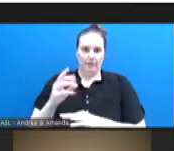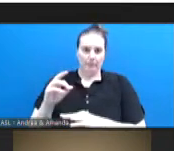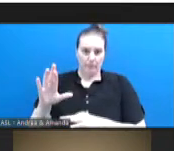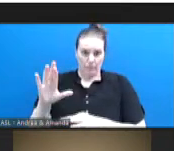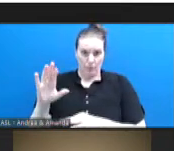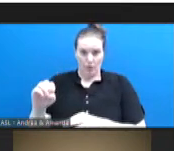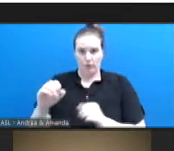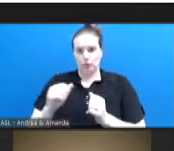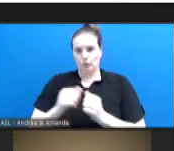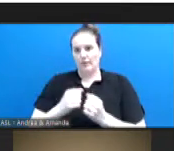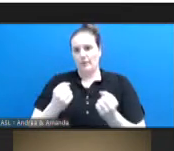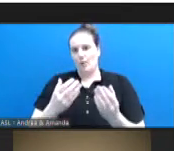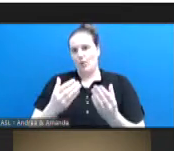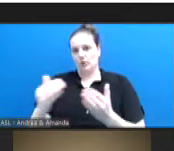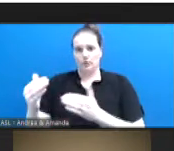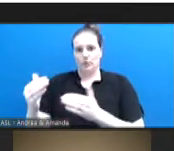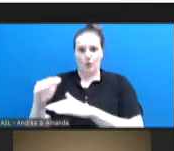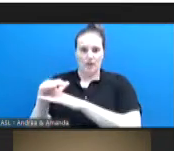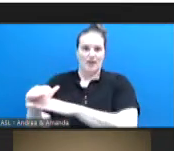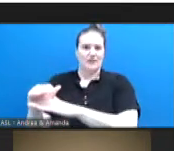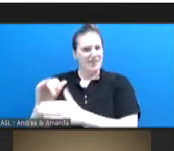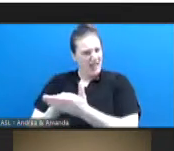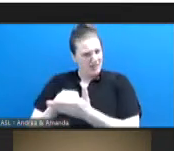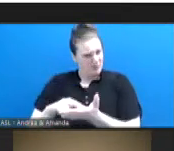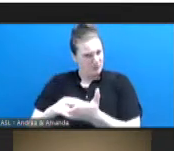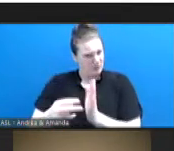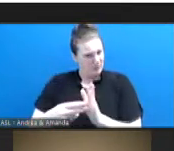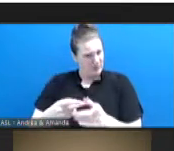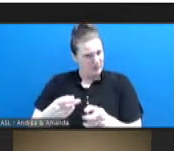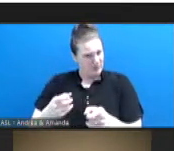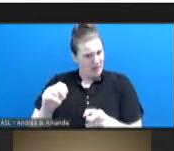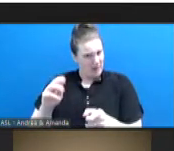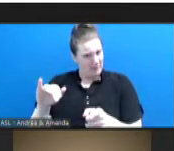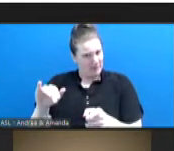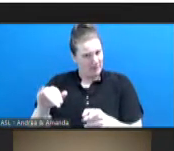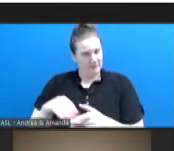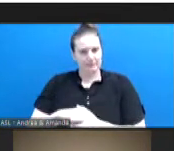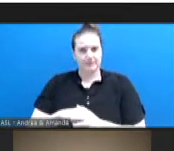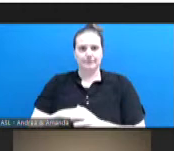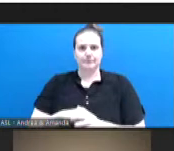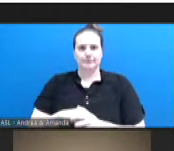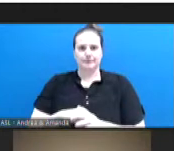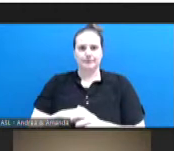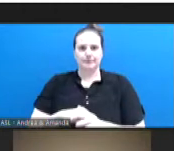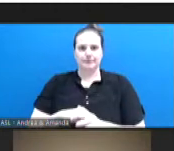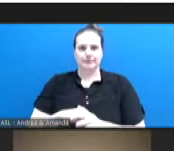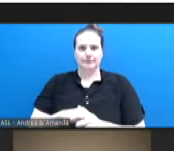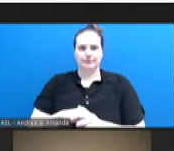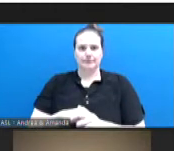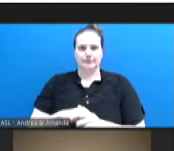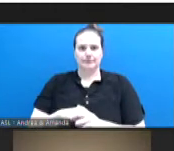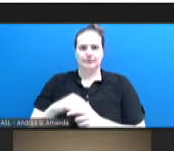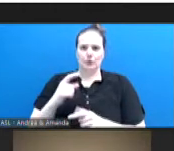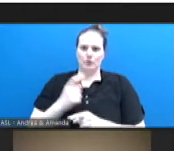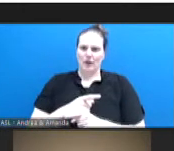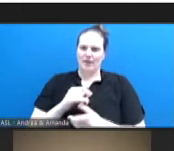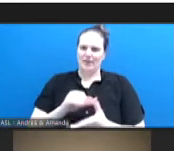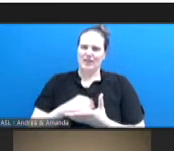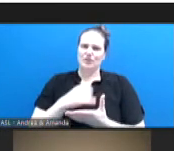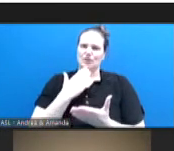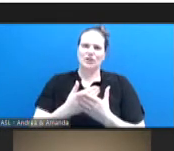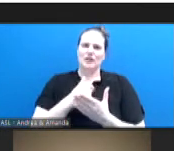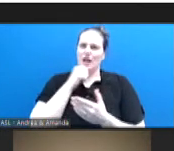multiple evenings. Is that what you're asking, Amy? Boy, that's good. That's something I hadn't considered, but actually it was